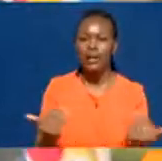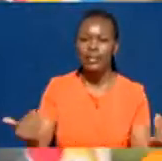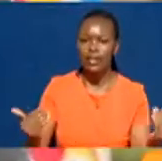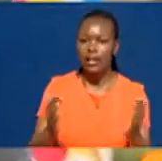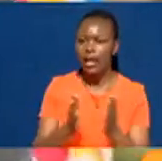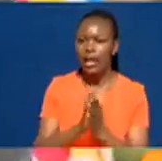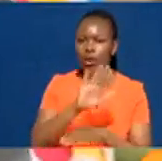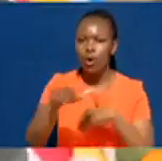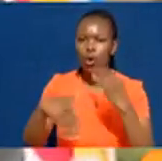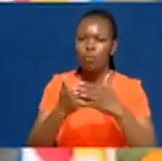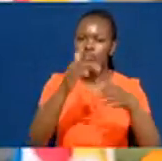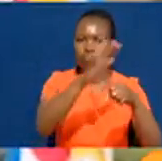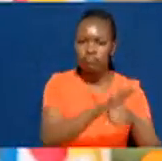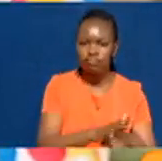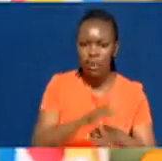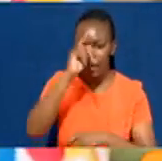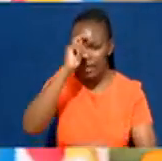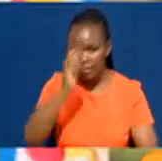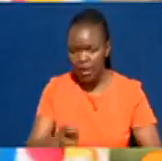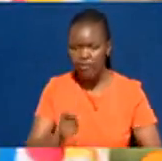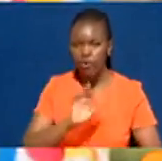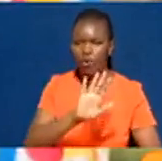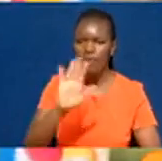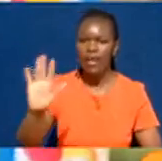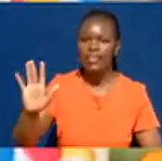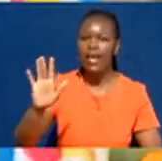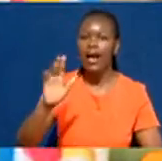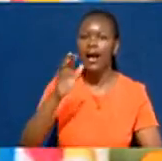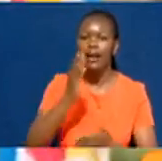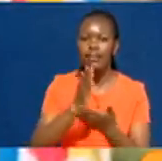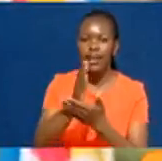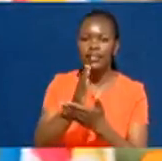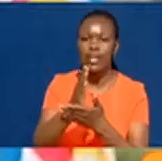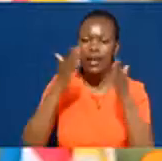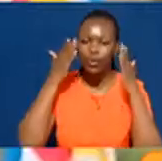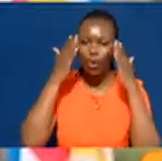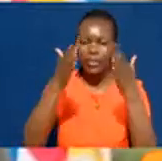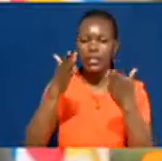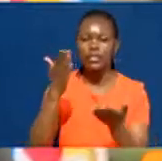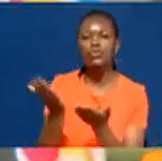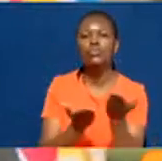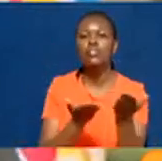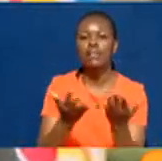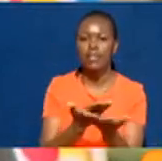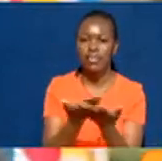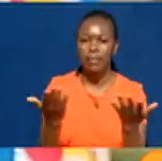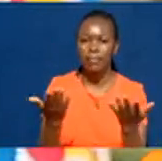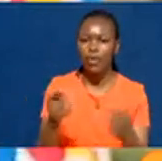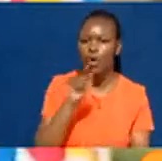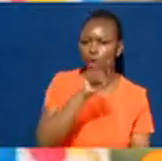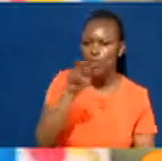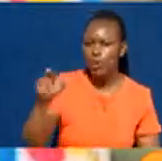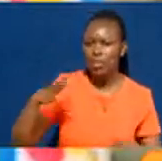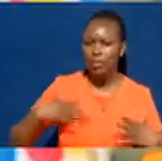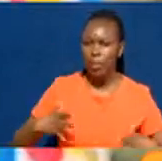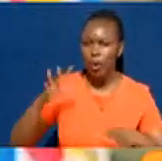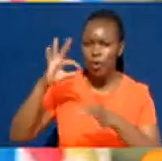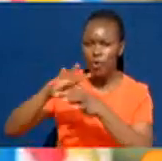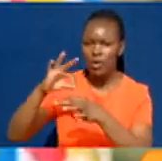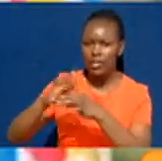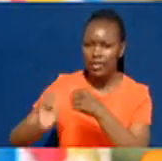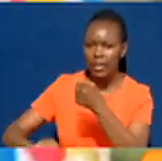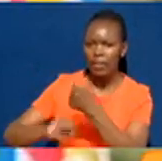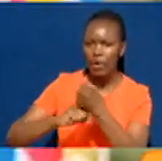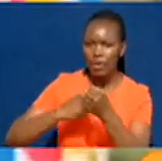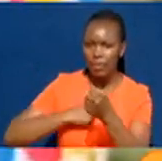vulnerable, respectful of their rights, and committed to serving them. Those who voted for me, as well